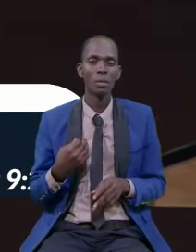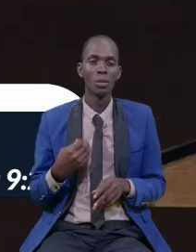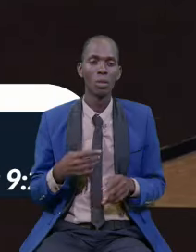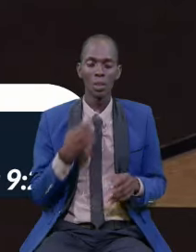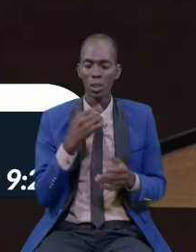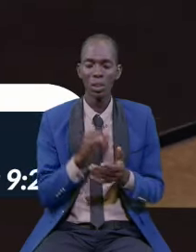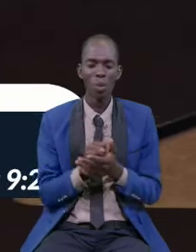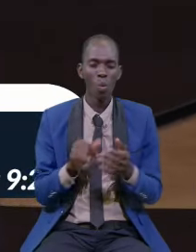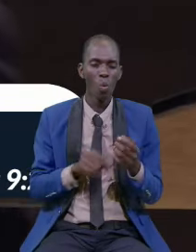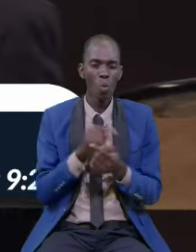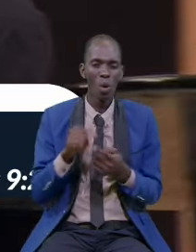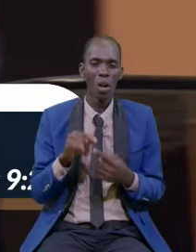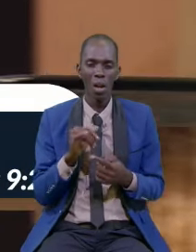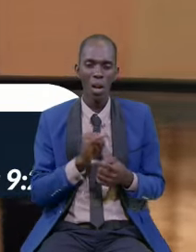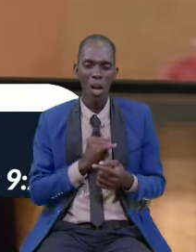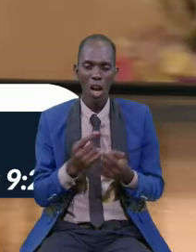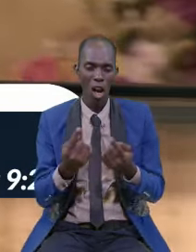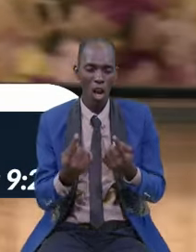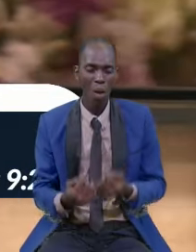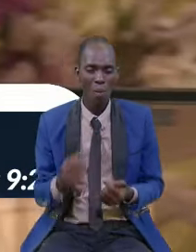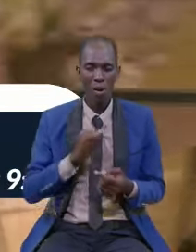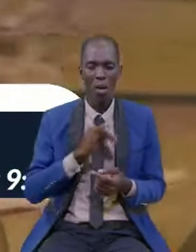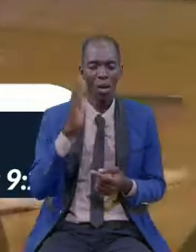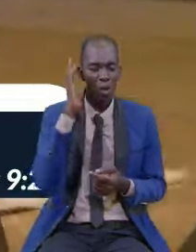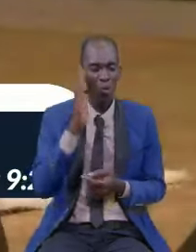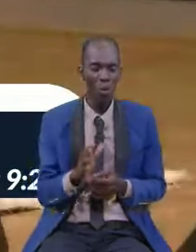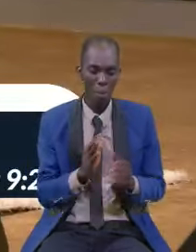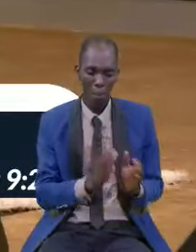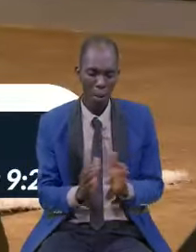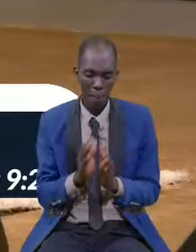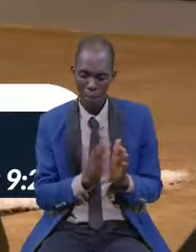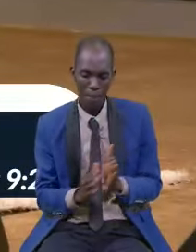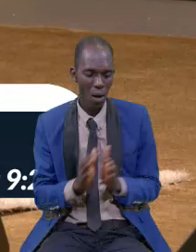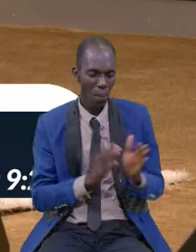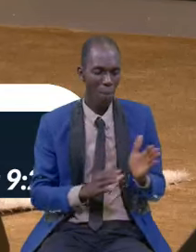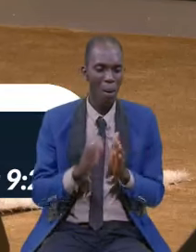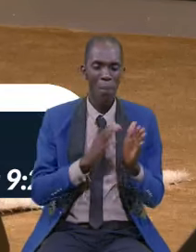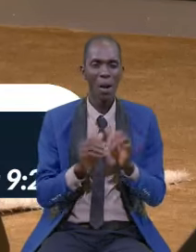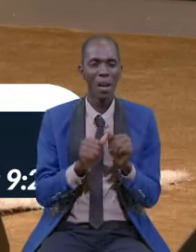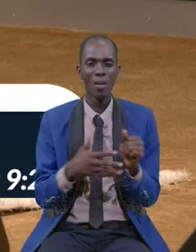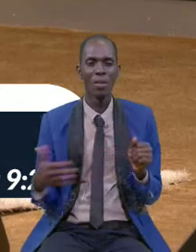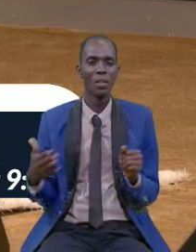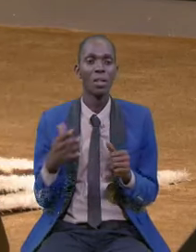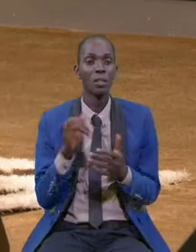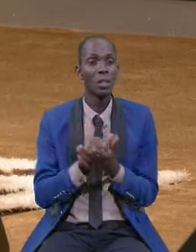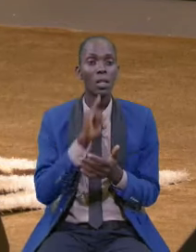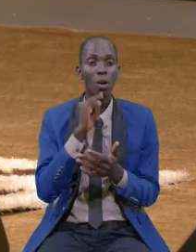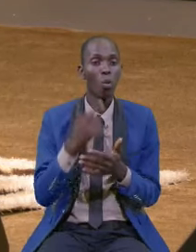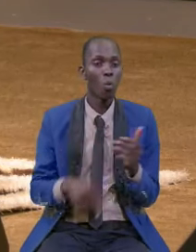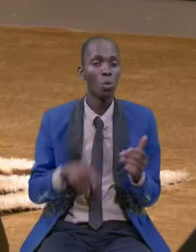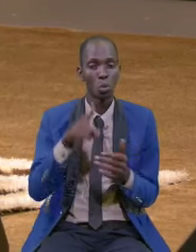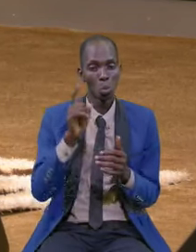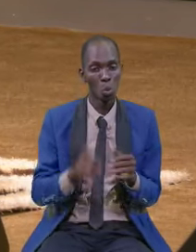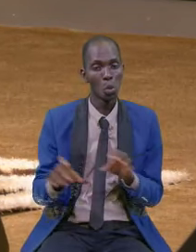I come, I will set everything in order. That's good. That's what we have to do. But at the